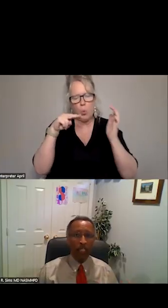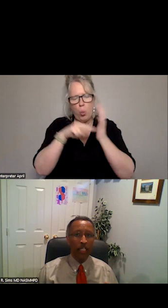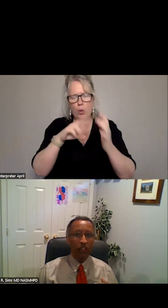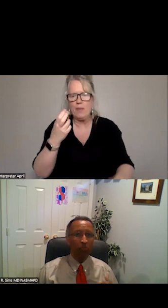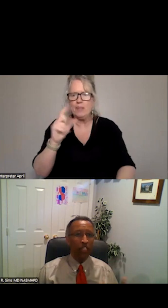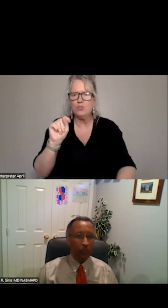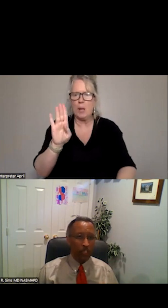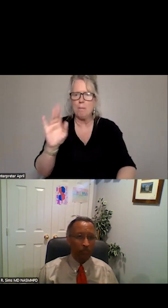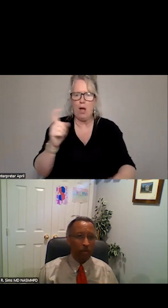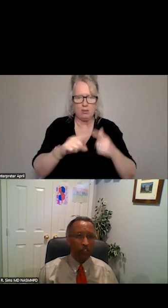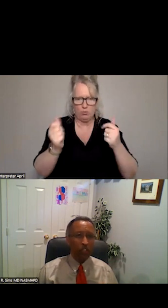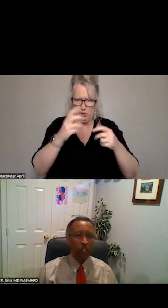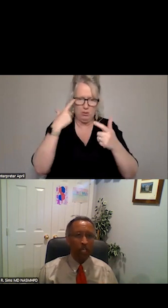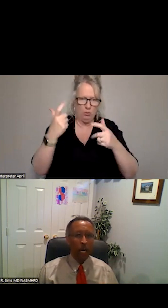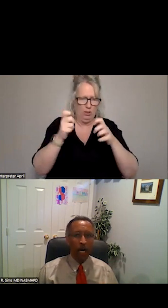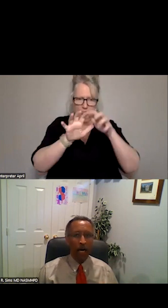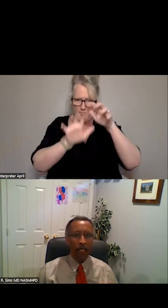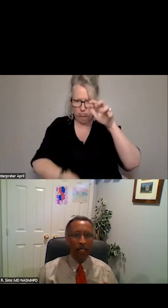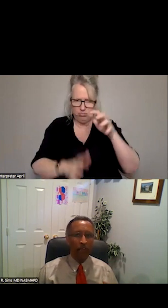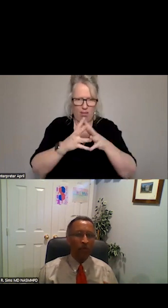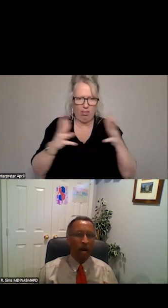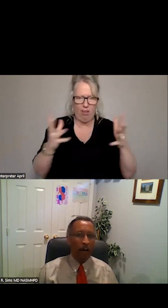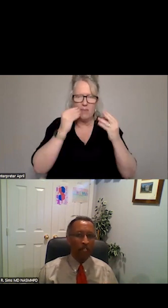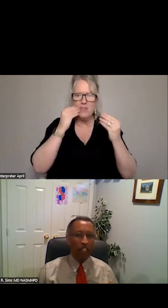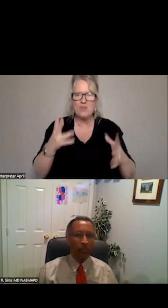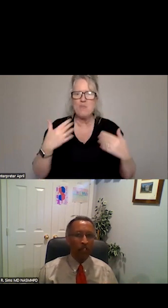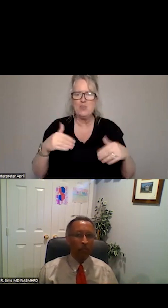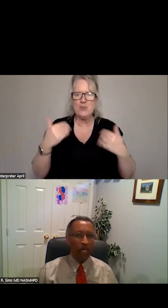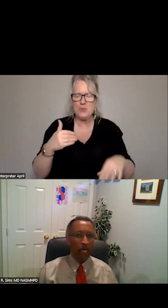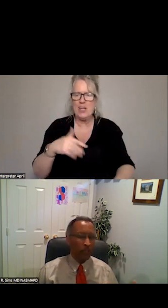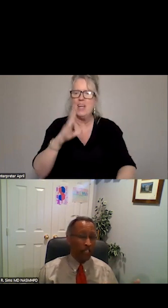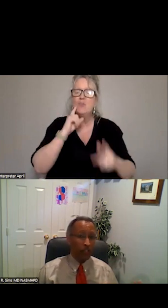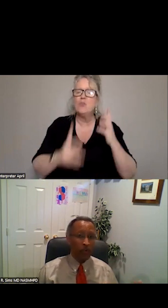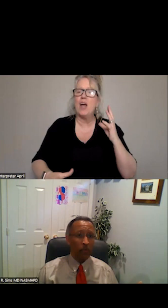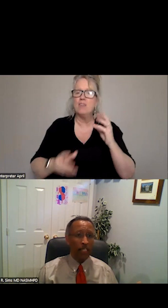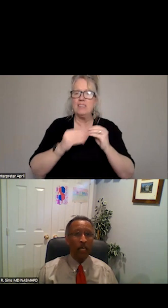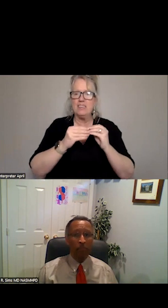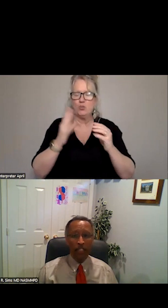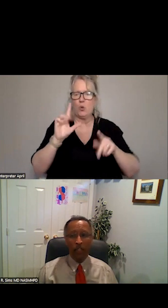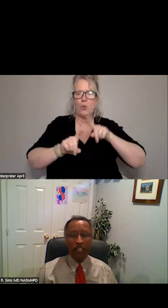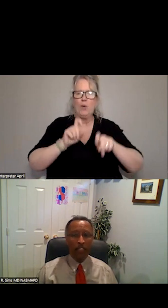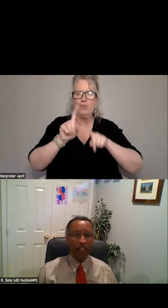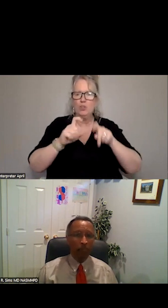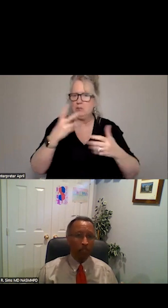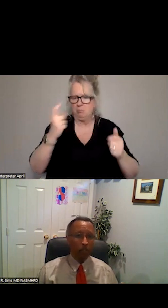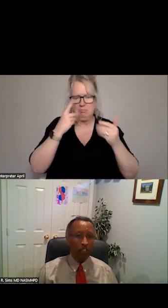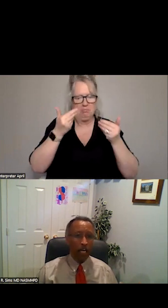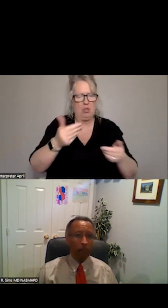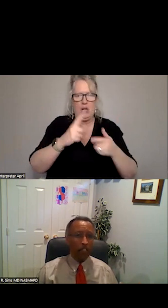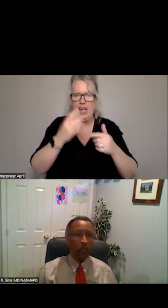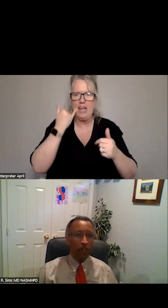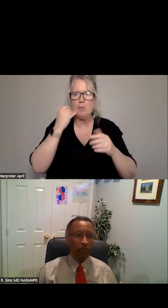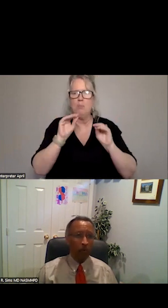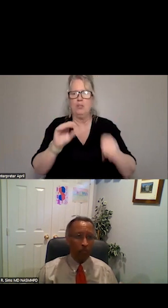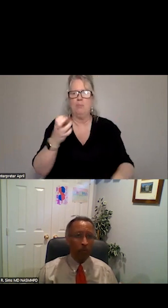when you will. It is rich with information. And if you have additional questions or otherwise, please don't hesitate to post them in the chat